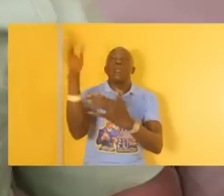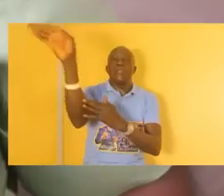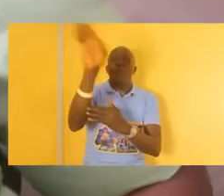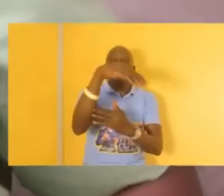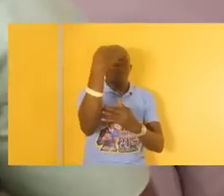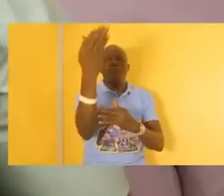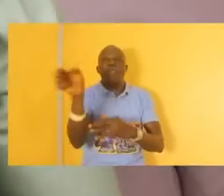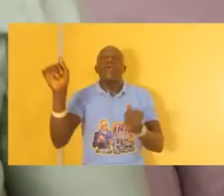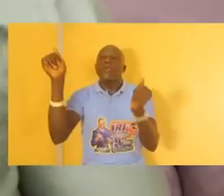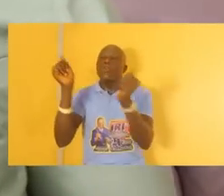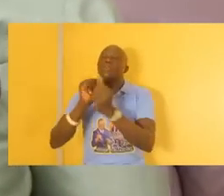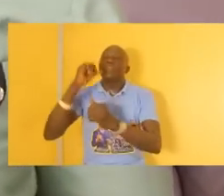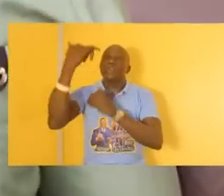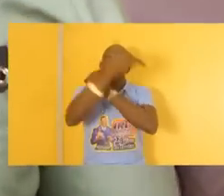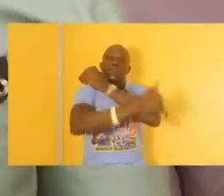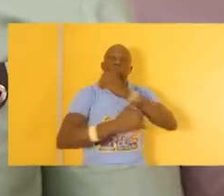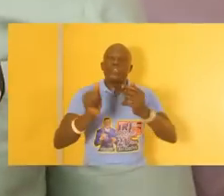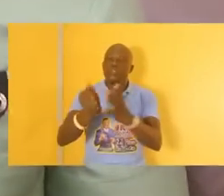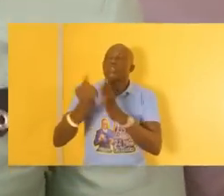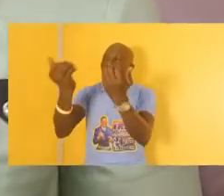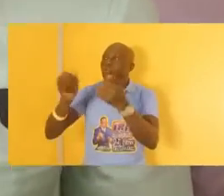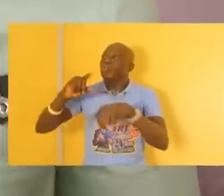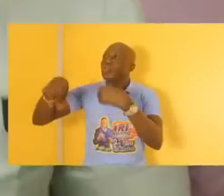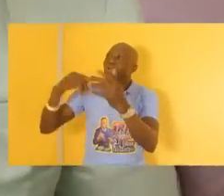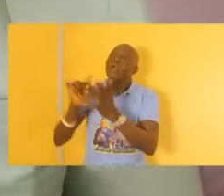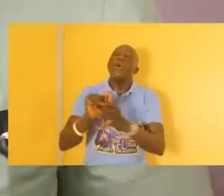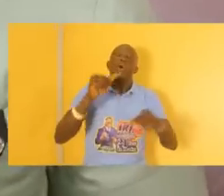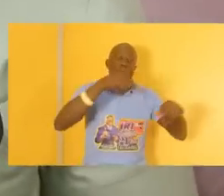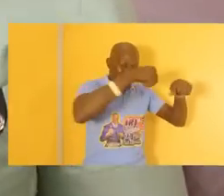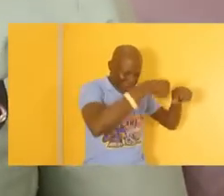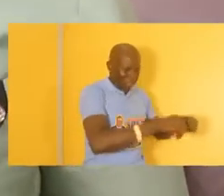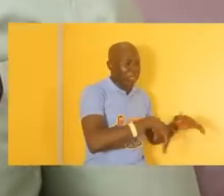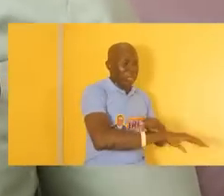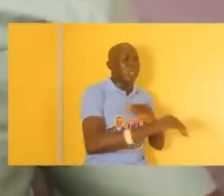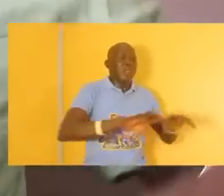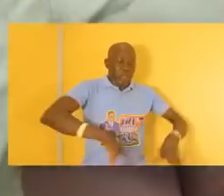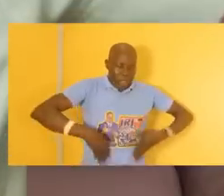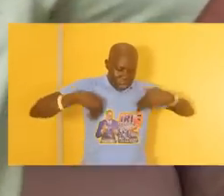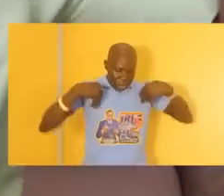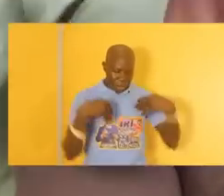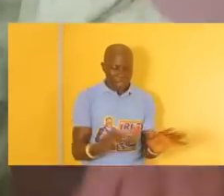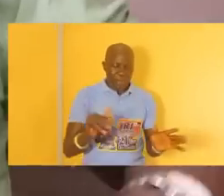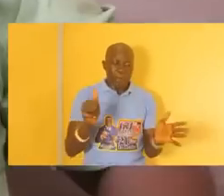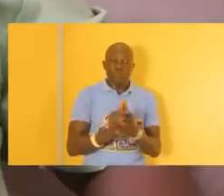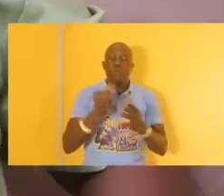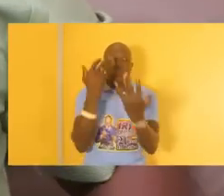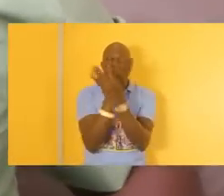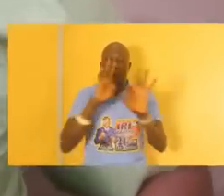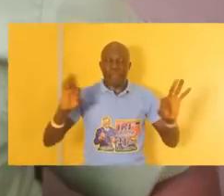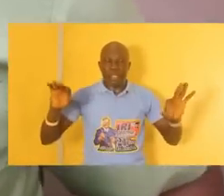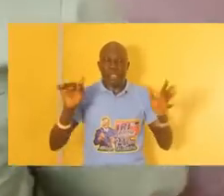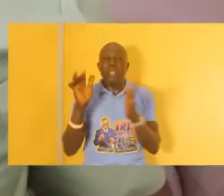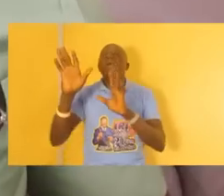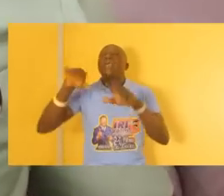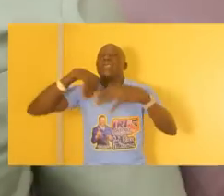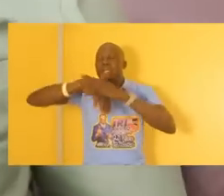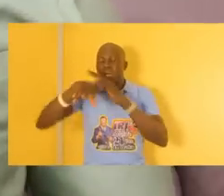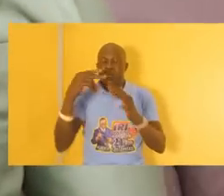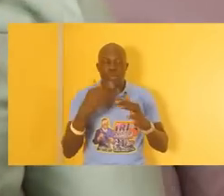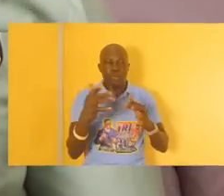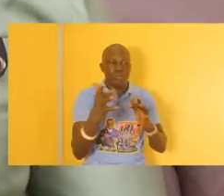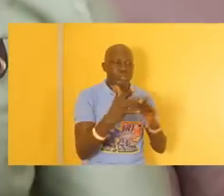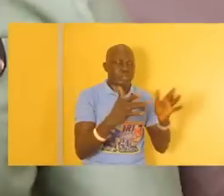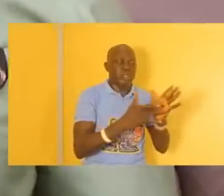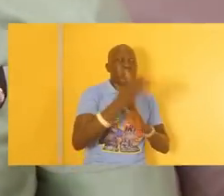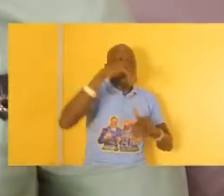mu. Because of that bitter enemy tormenting. Eyin ti ota to koro nda wa mu. Because of that bitter enemy tormenting. Awon to wa nbe lati won mo to ju. People that were there last know what they face. Oju